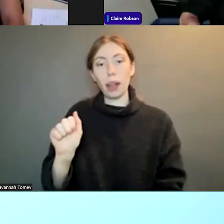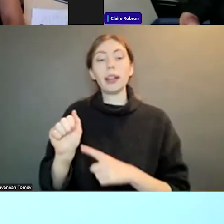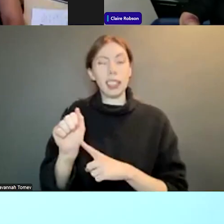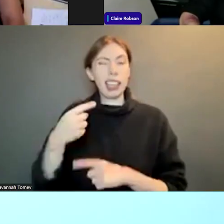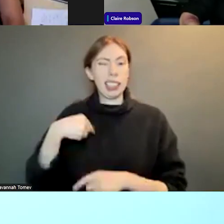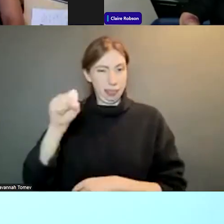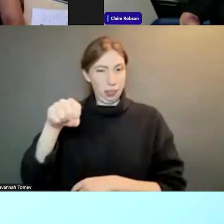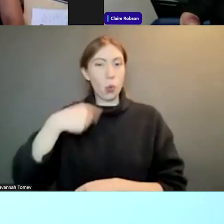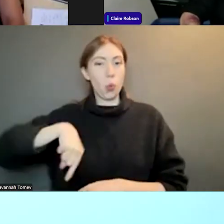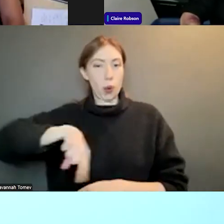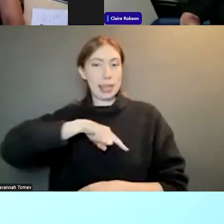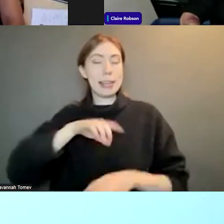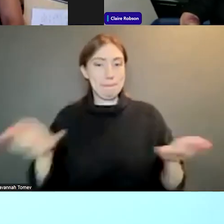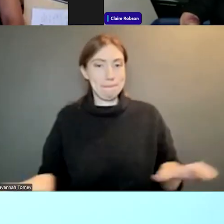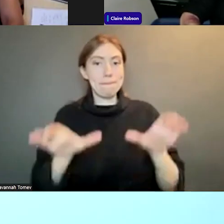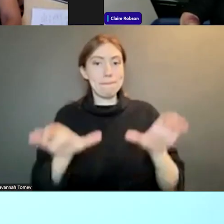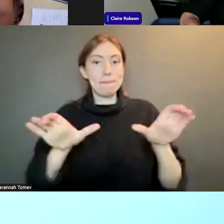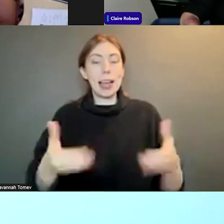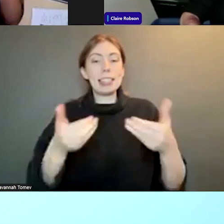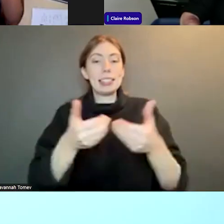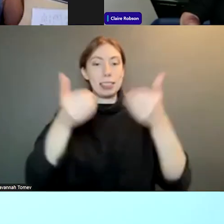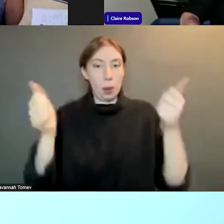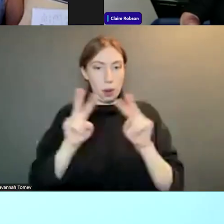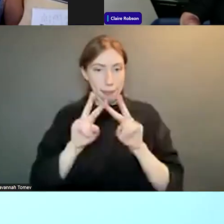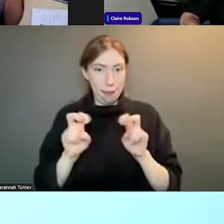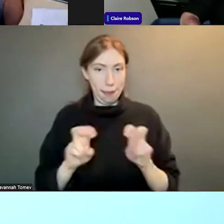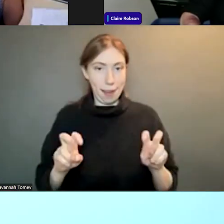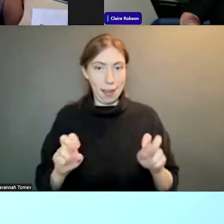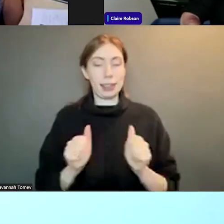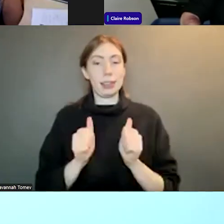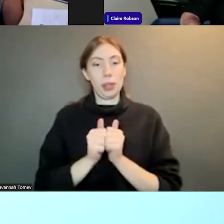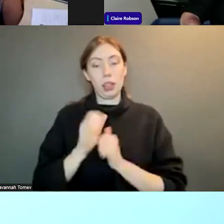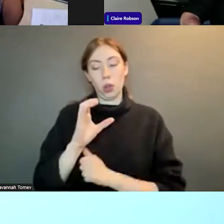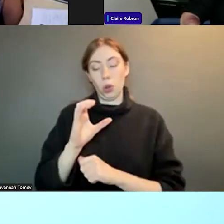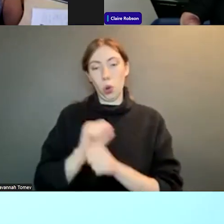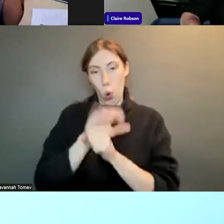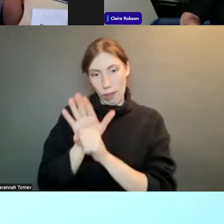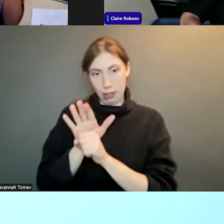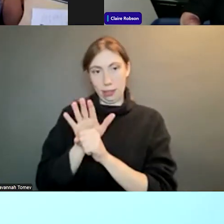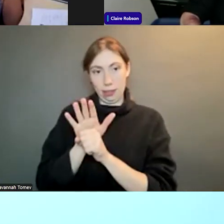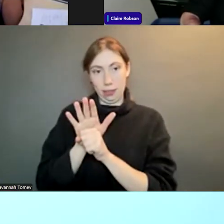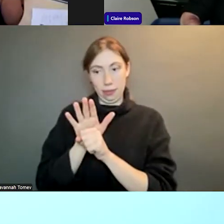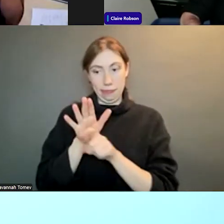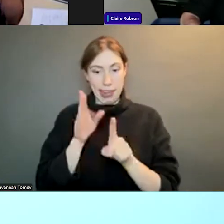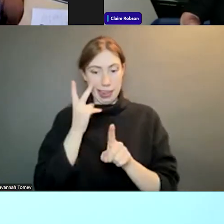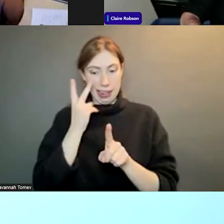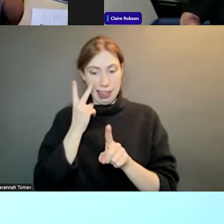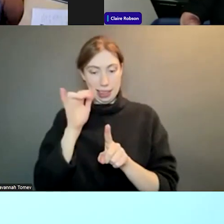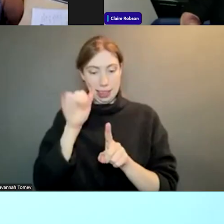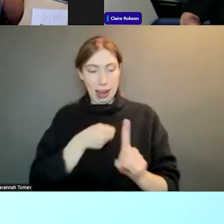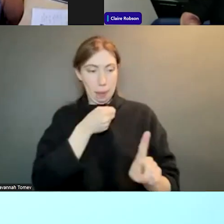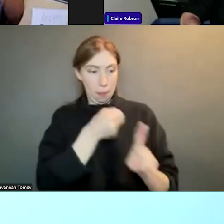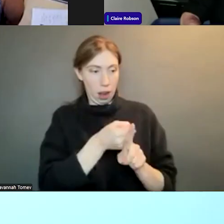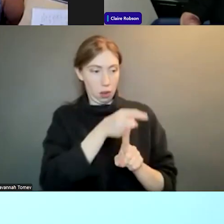COVID-19 survey that was included with the Canadian Longitudinal Study on Aging. I can send you the reference to